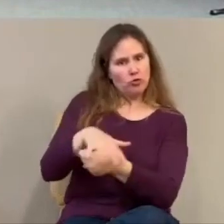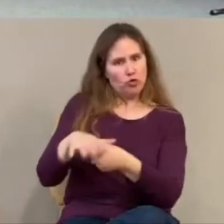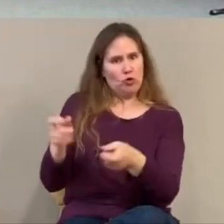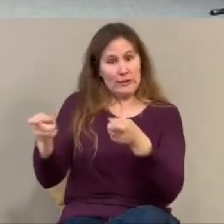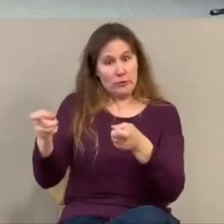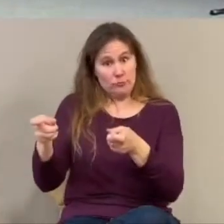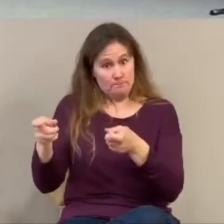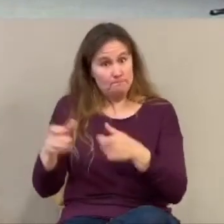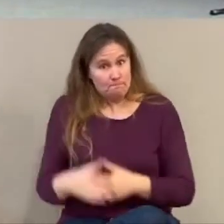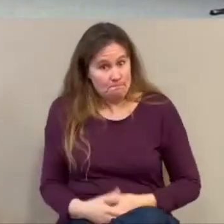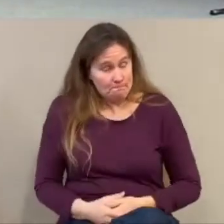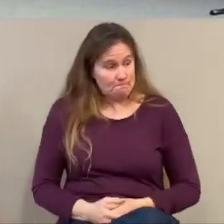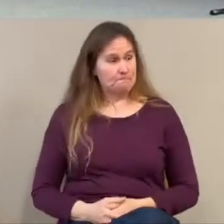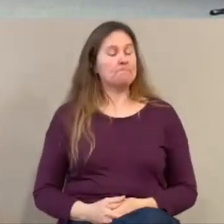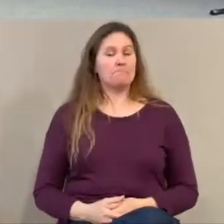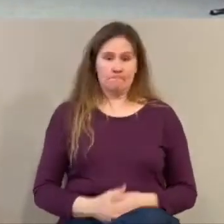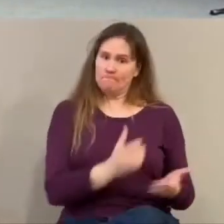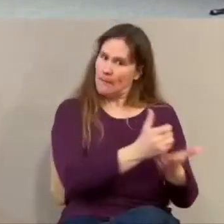jurisdiction.